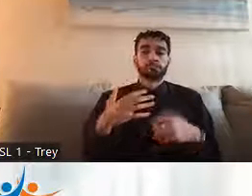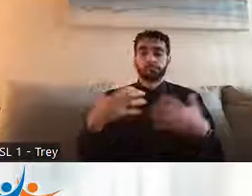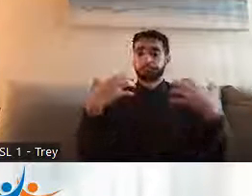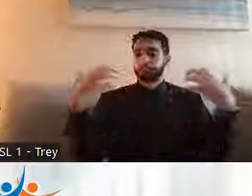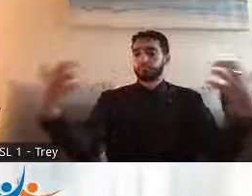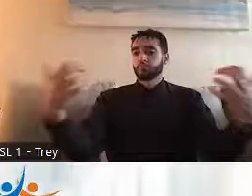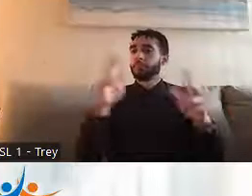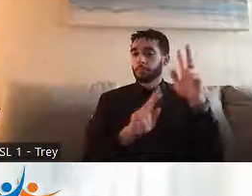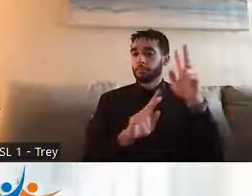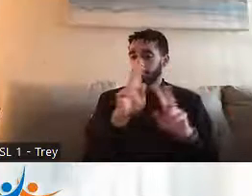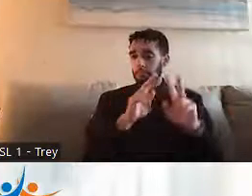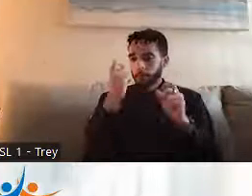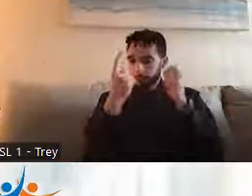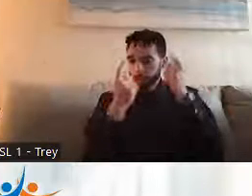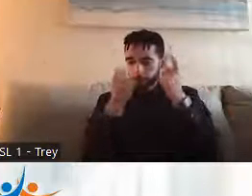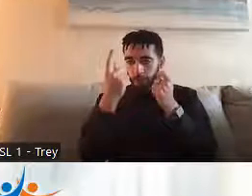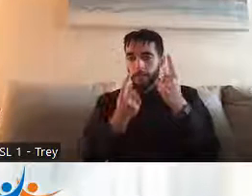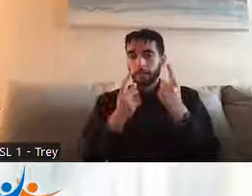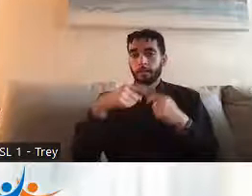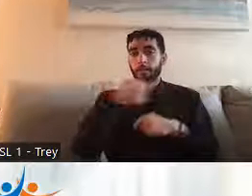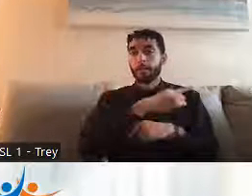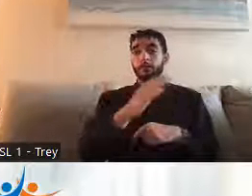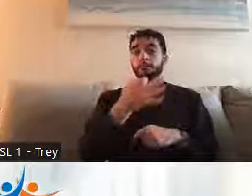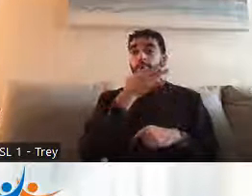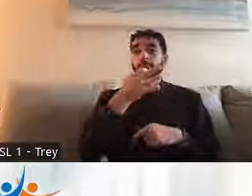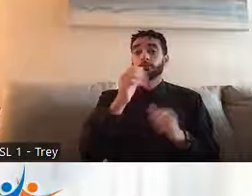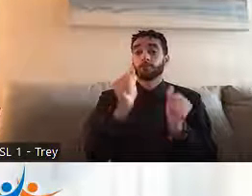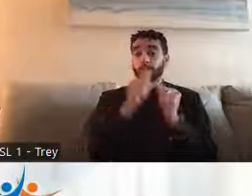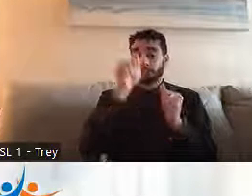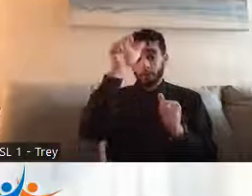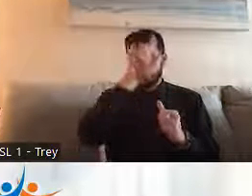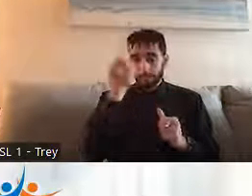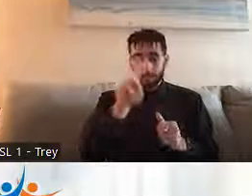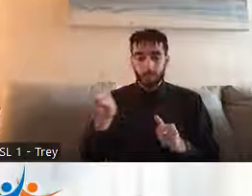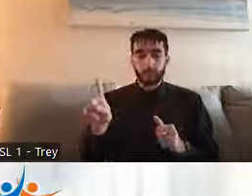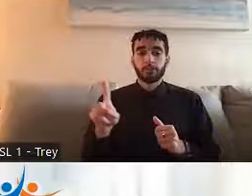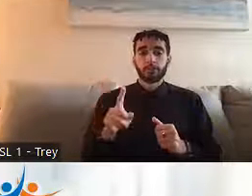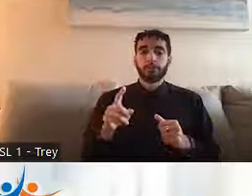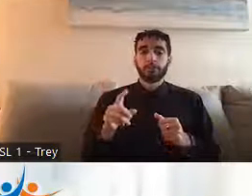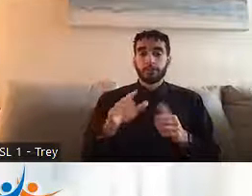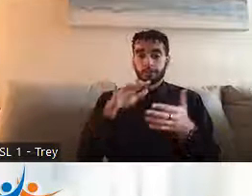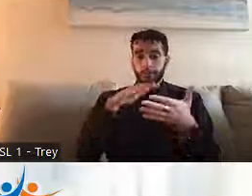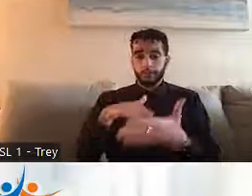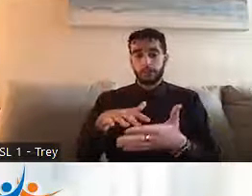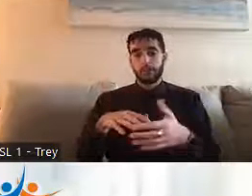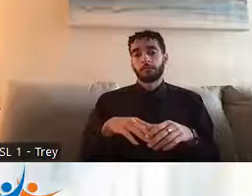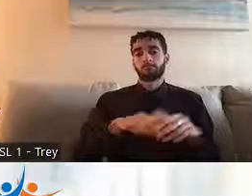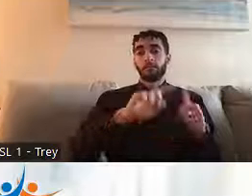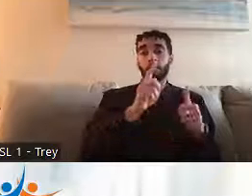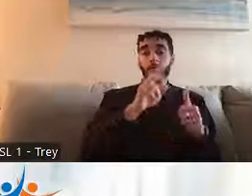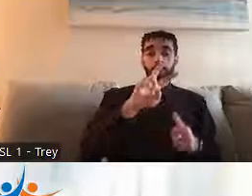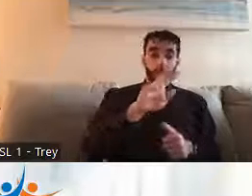other professionals of Alzheimer's disease and related dementia topics corresponding to primary, secondary, and